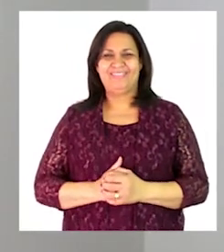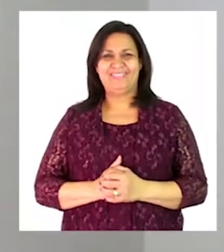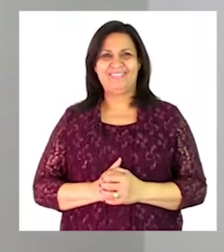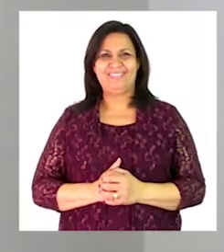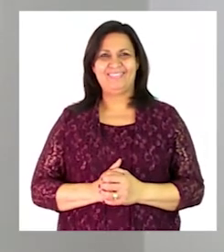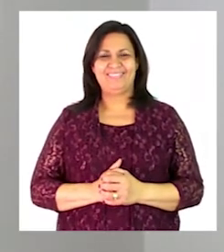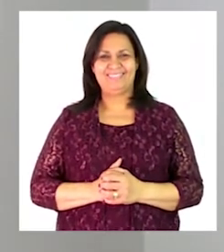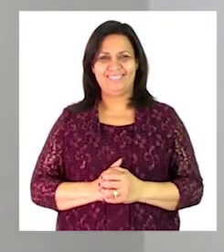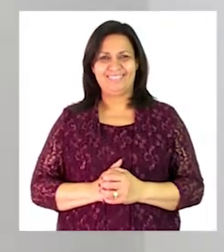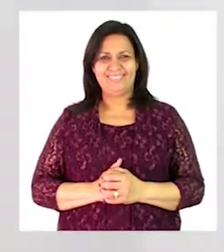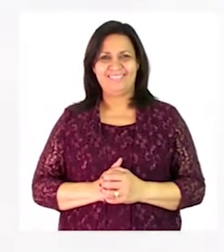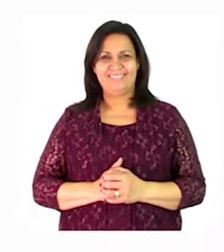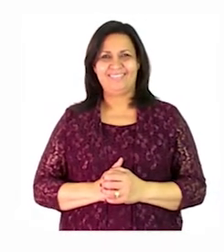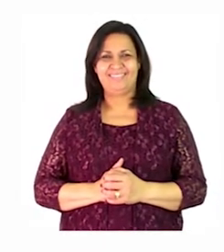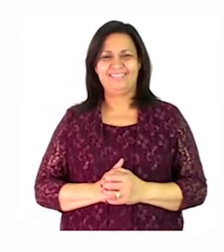booklet.